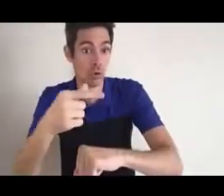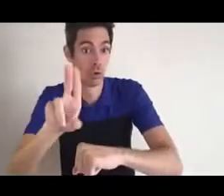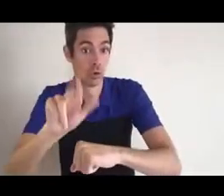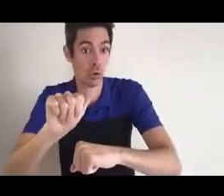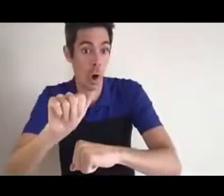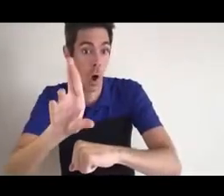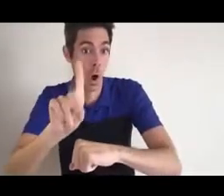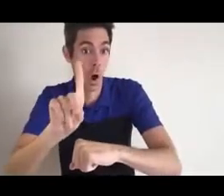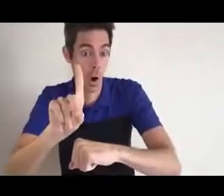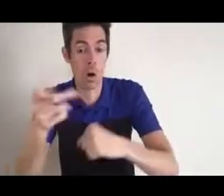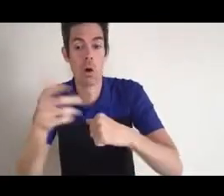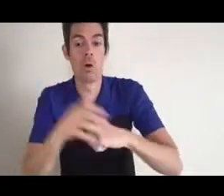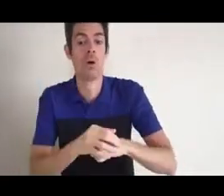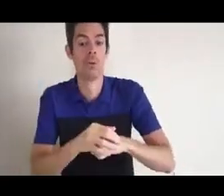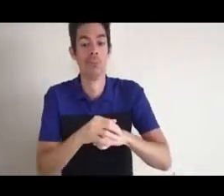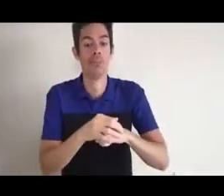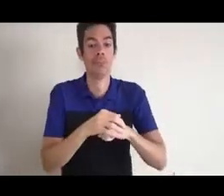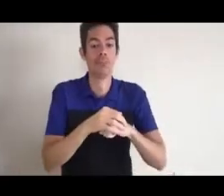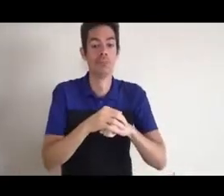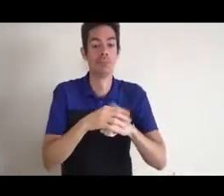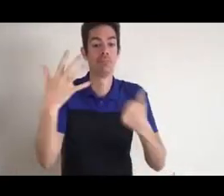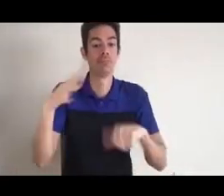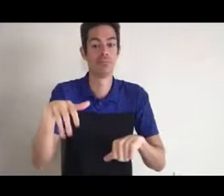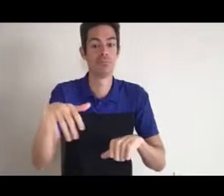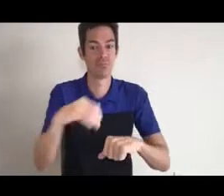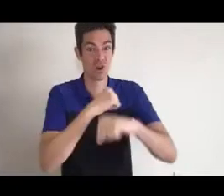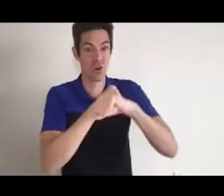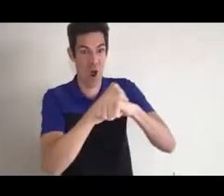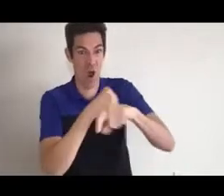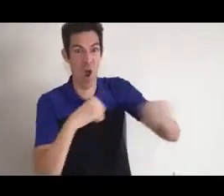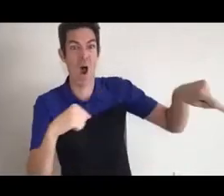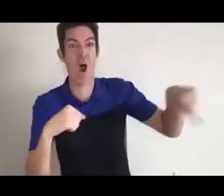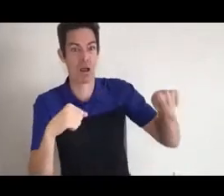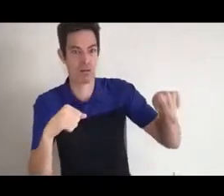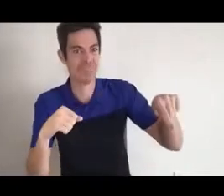So focusing on the security guards,